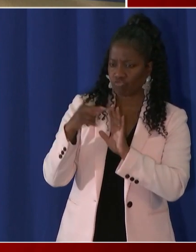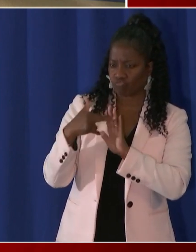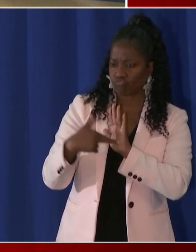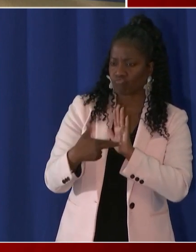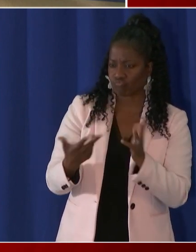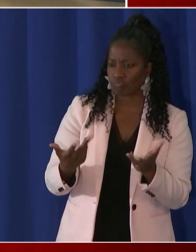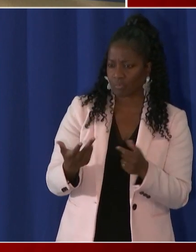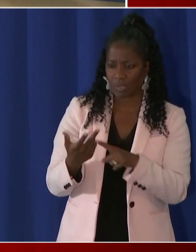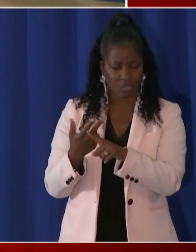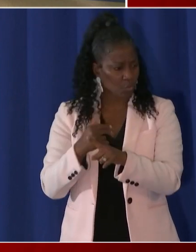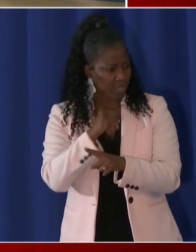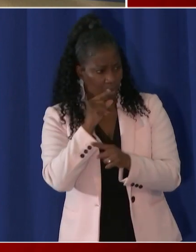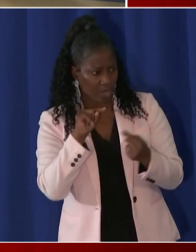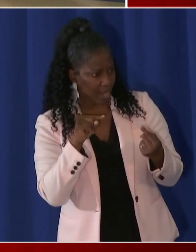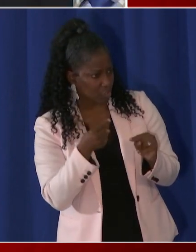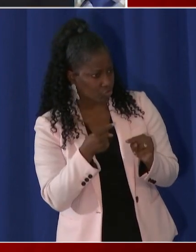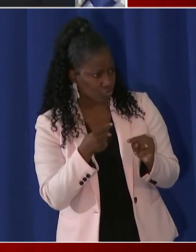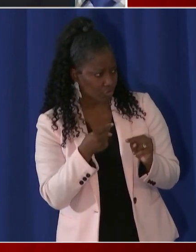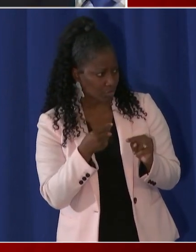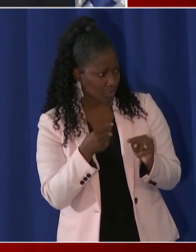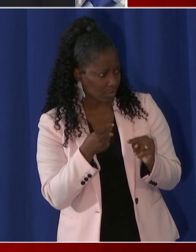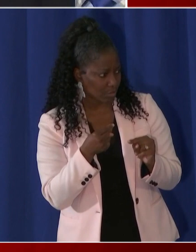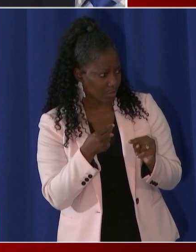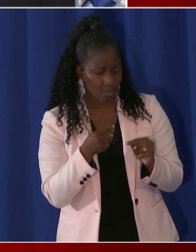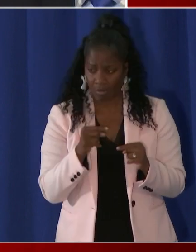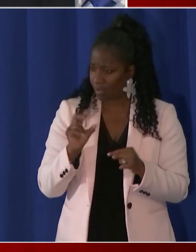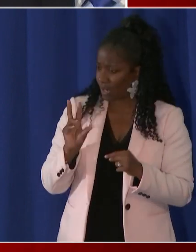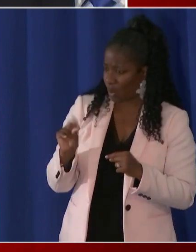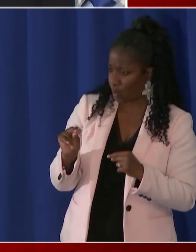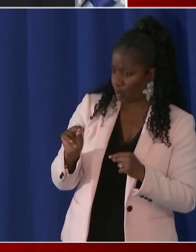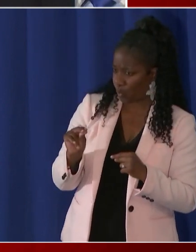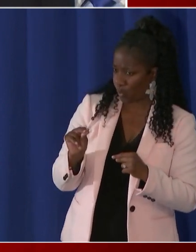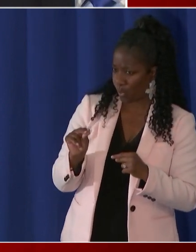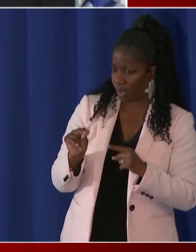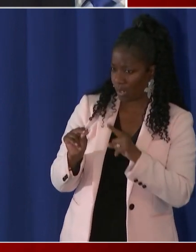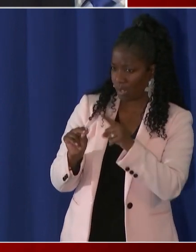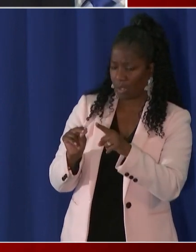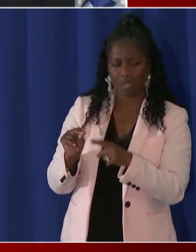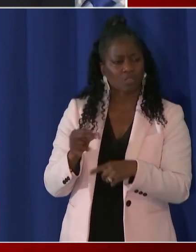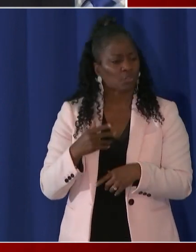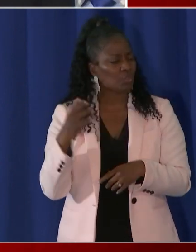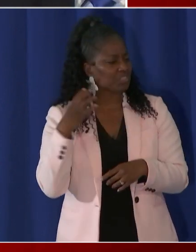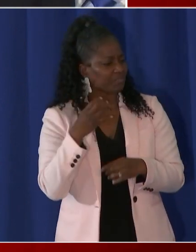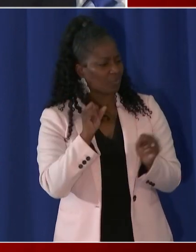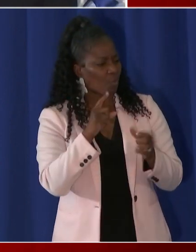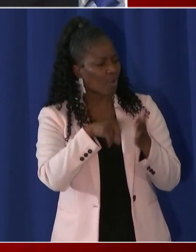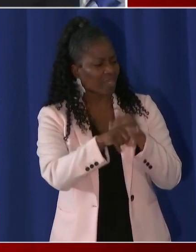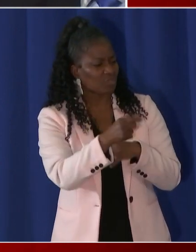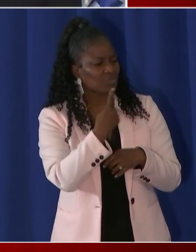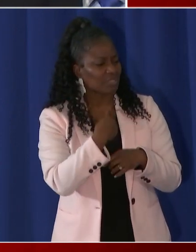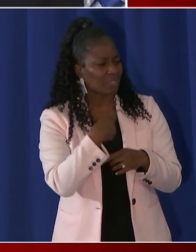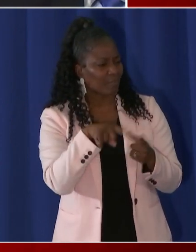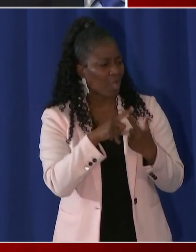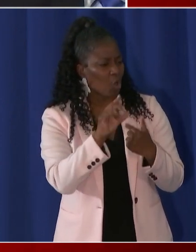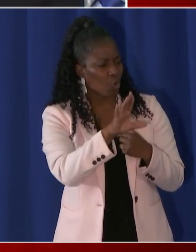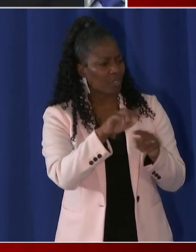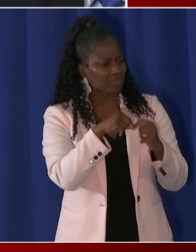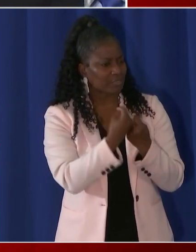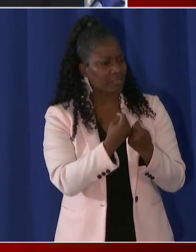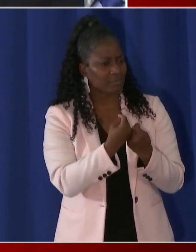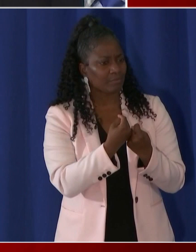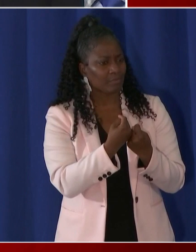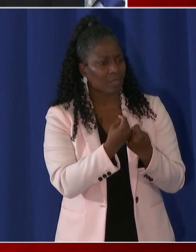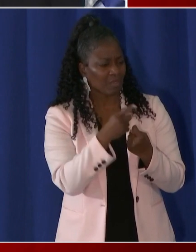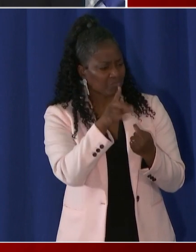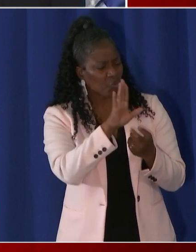so. Not injured? No. No, okay. And then, so, Chief, what can you tell us about, your team is investigating